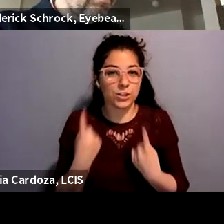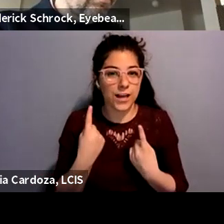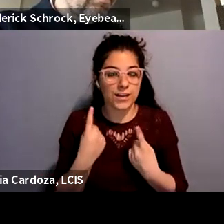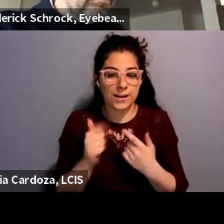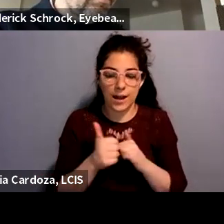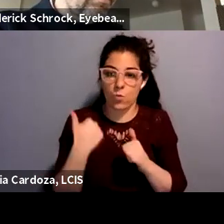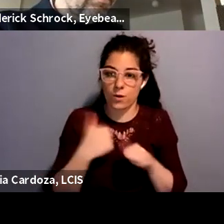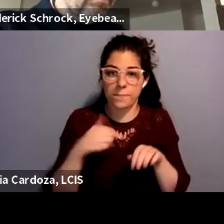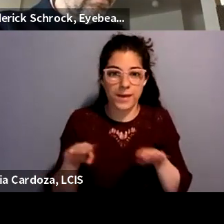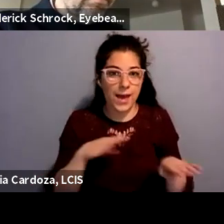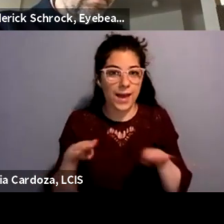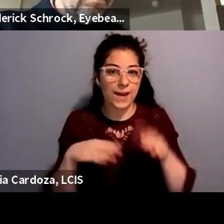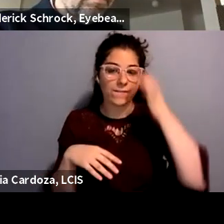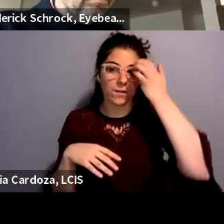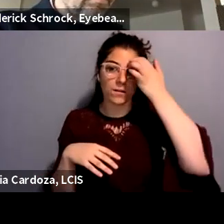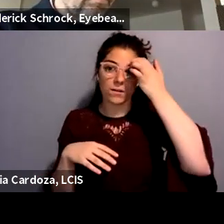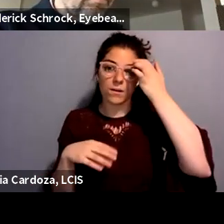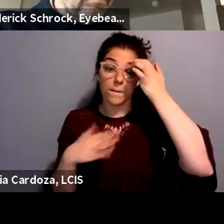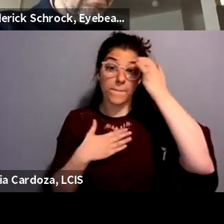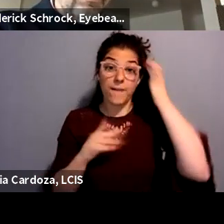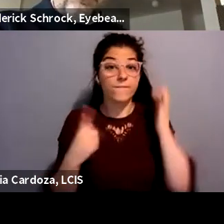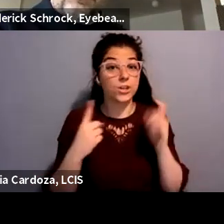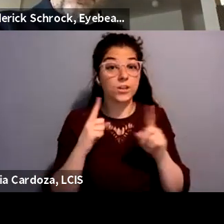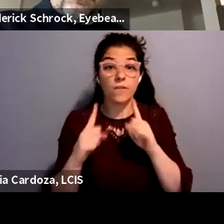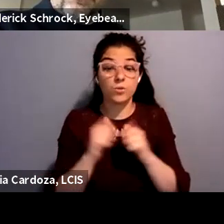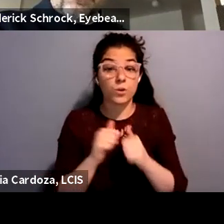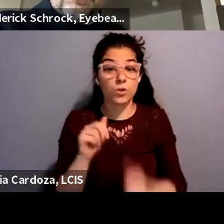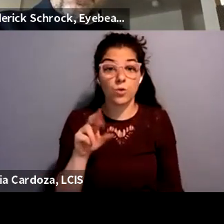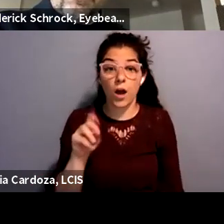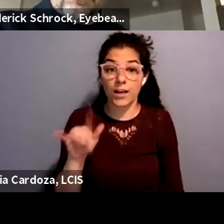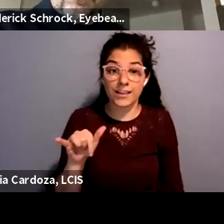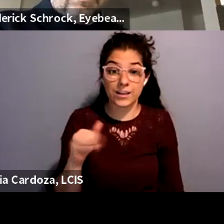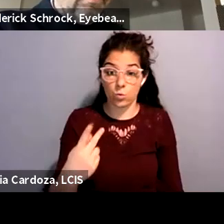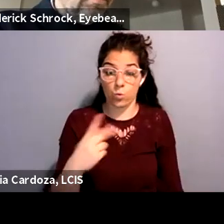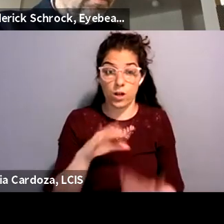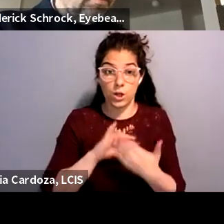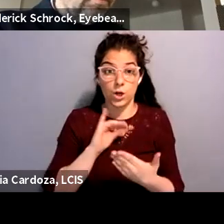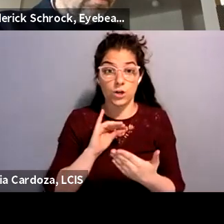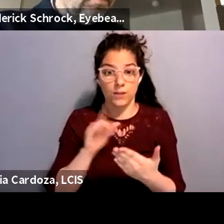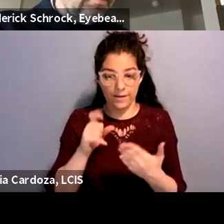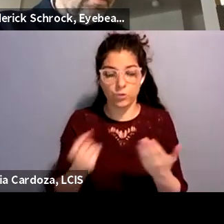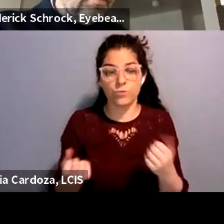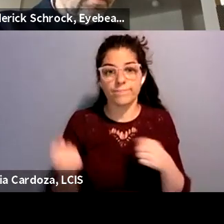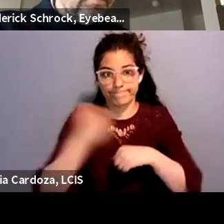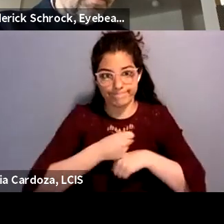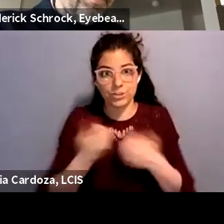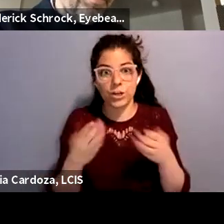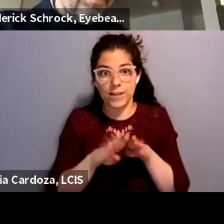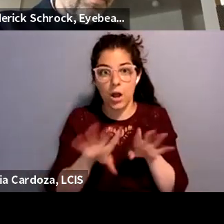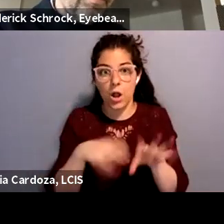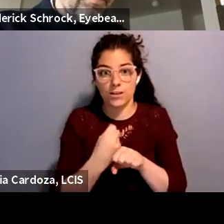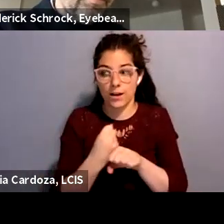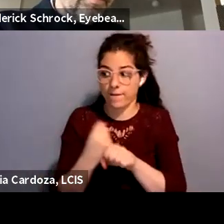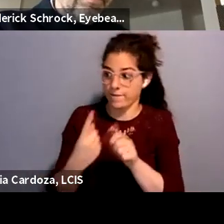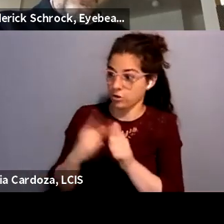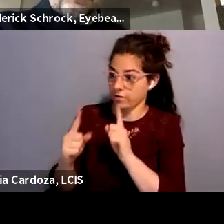we behave. My first conversation with Roddy when we learned that we were going to have to shut down was, let's make